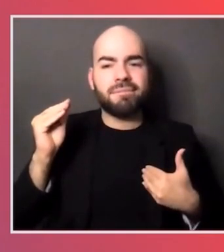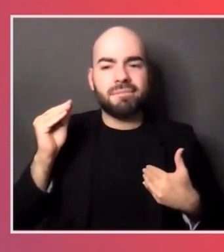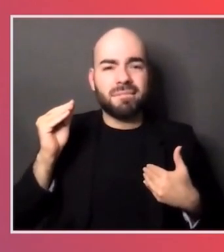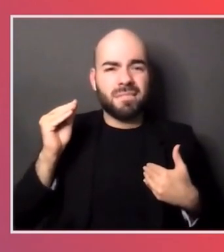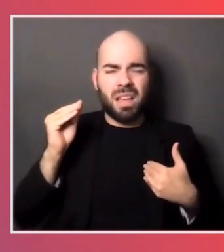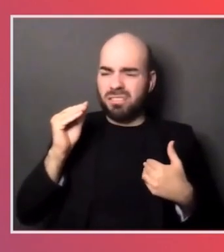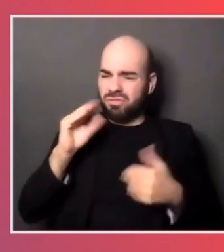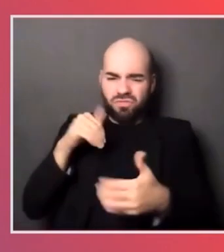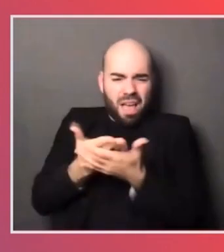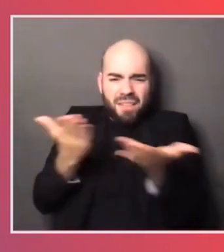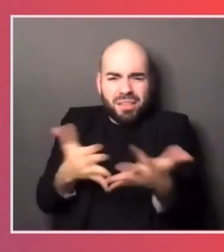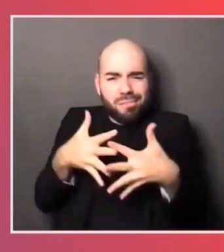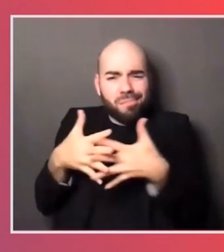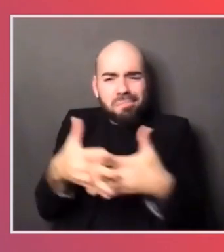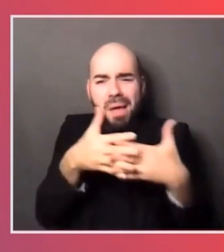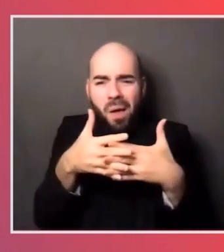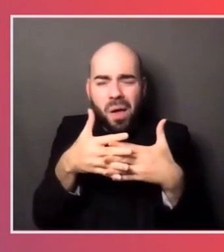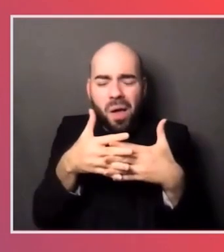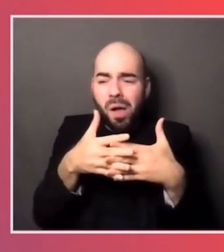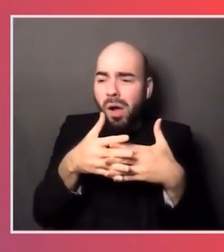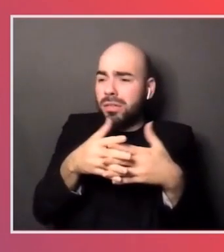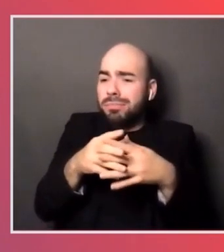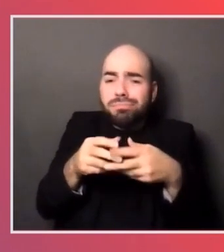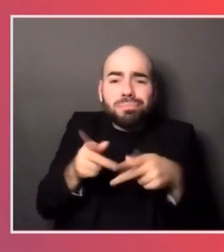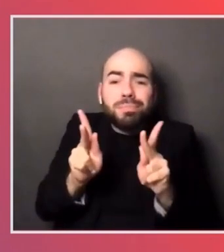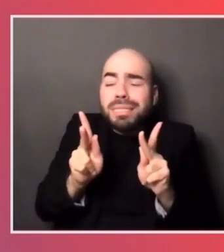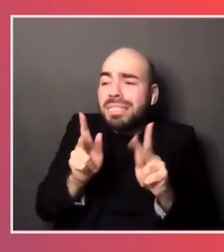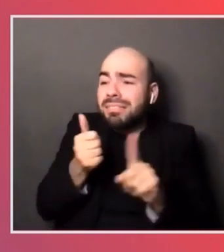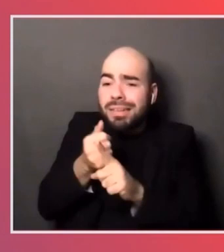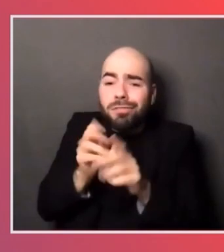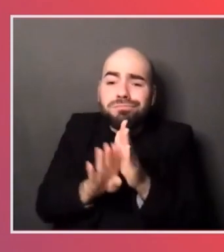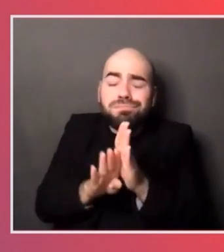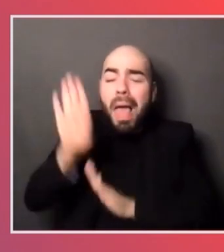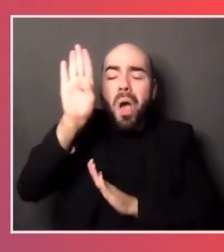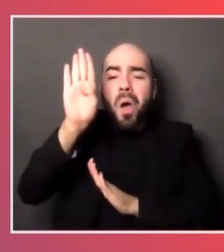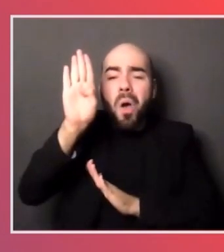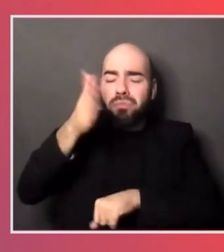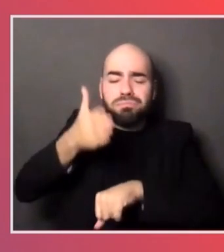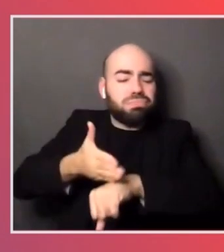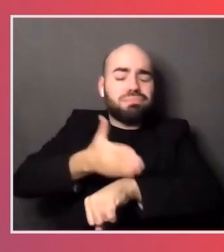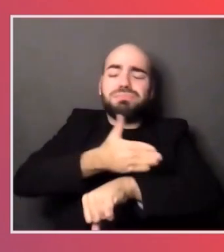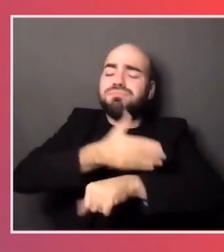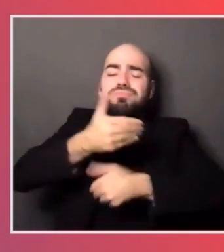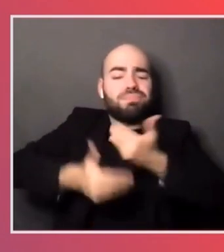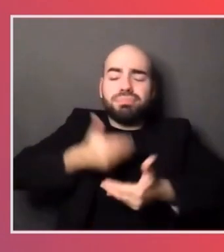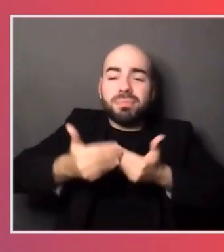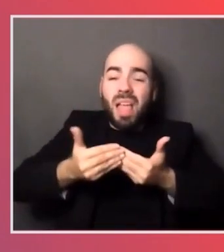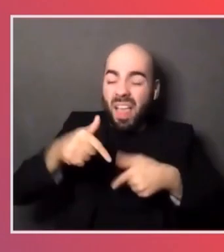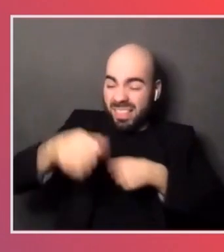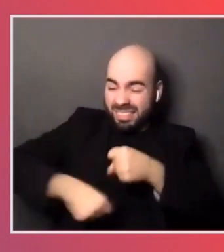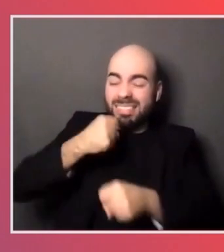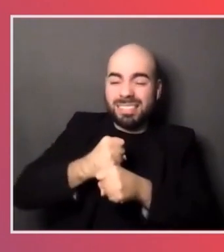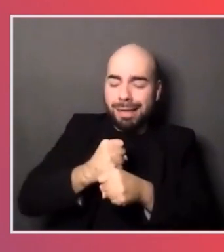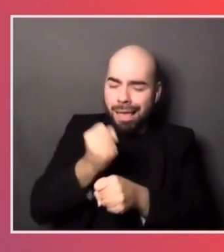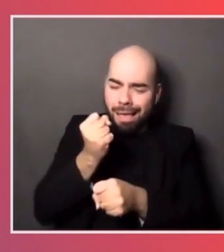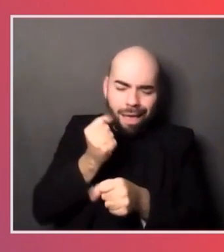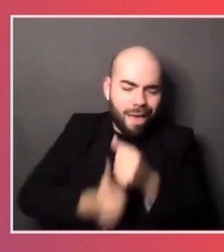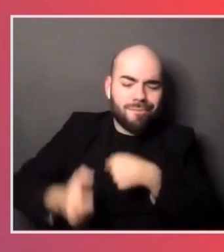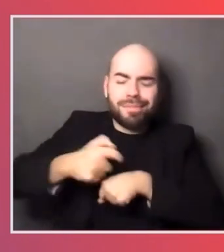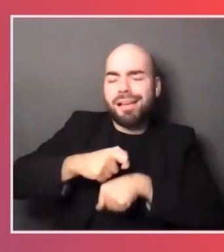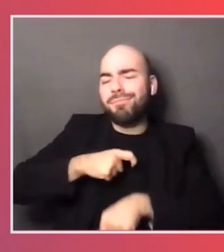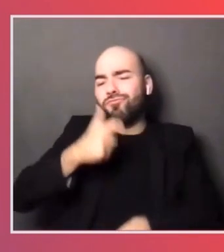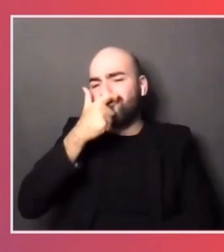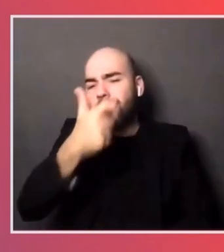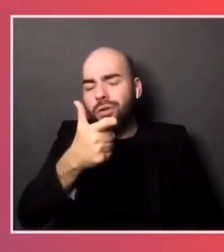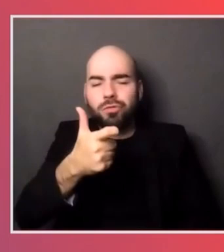and progress. And this year, you know, every time I tune in and I listen to the news and the stats and